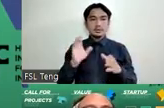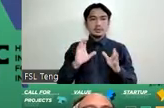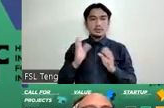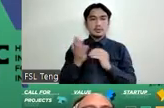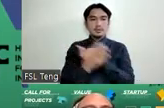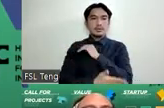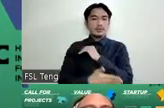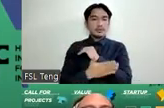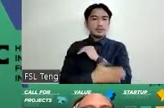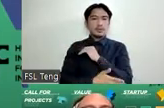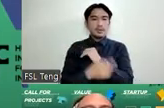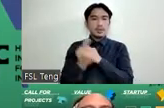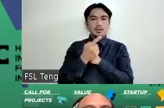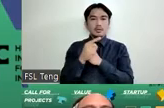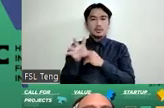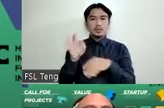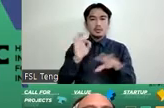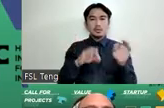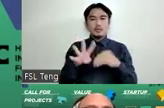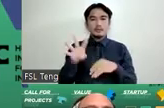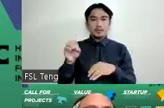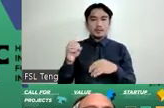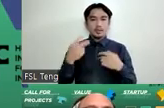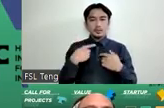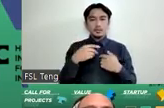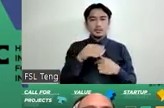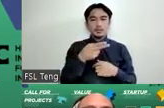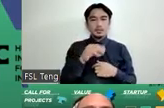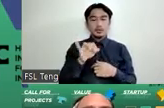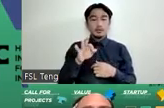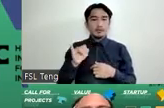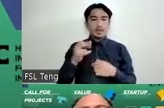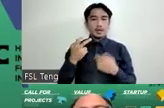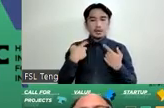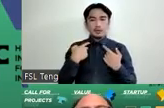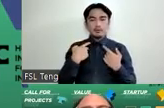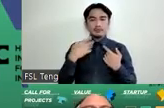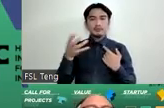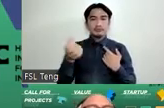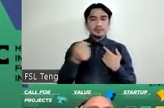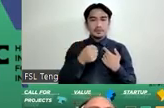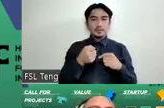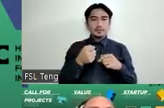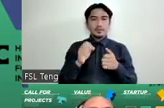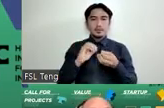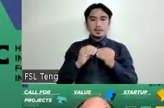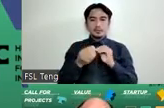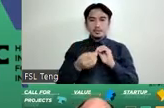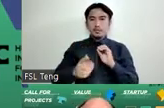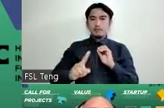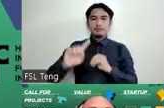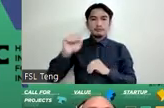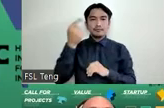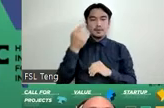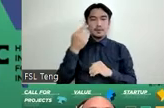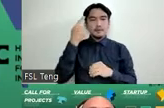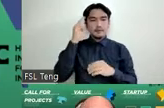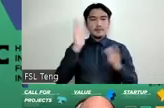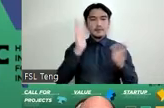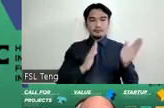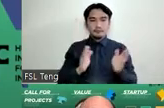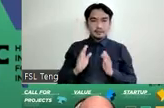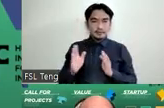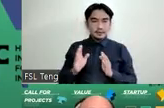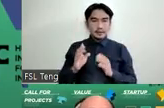40. Benilde HIFI was deemed number one in terms of readiness as a